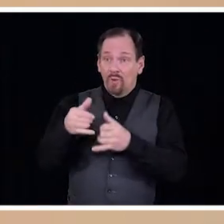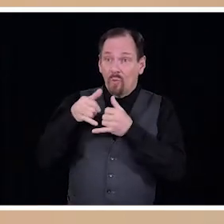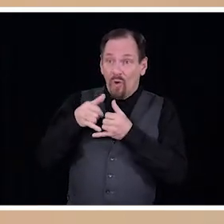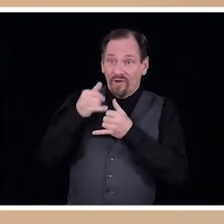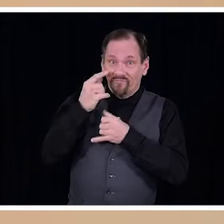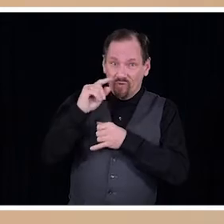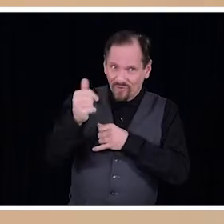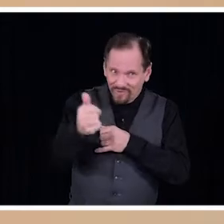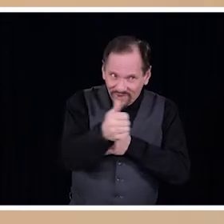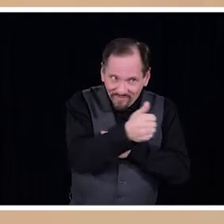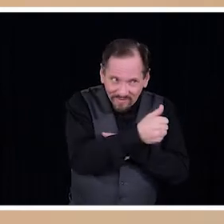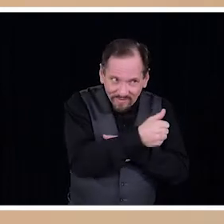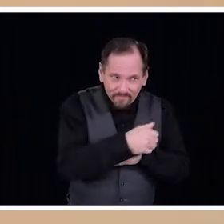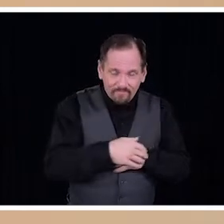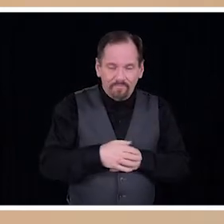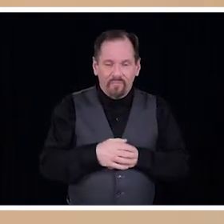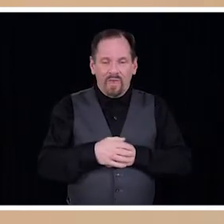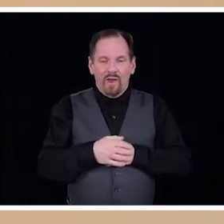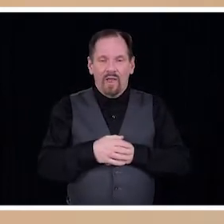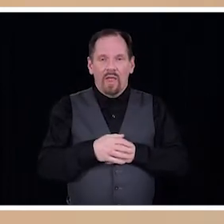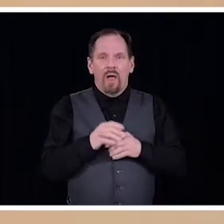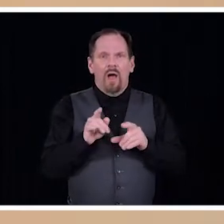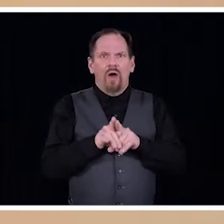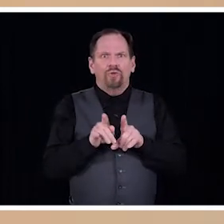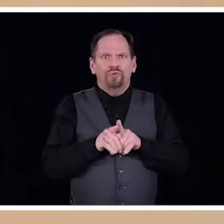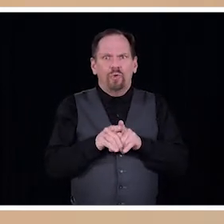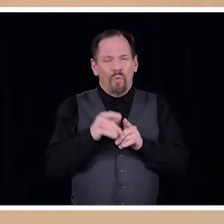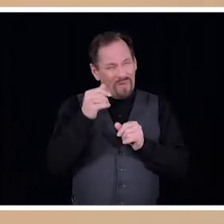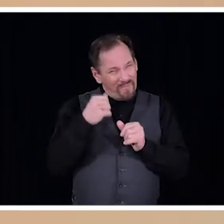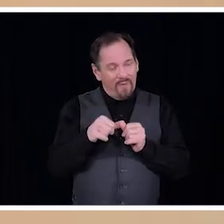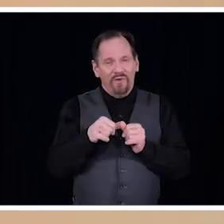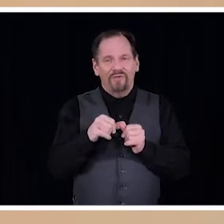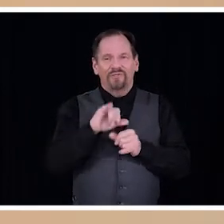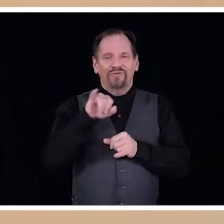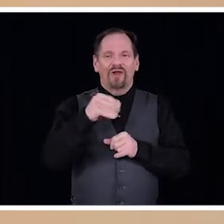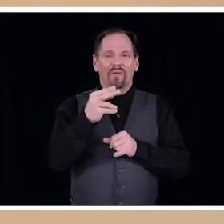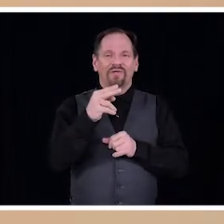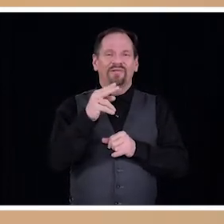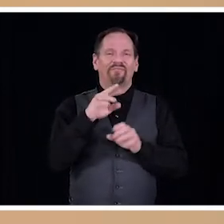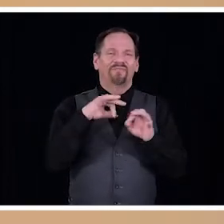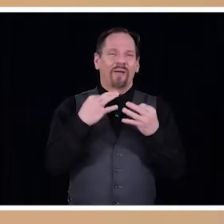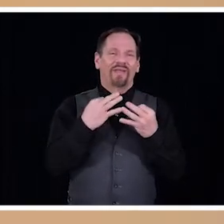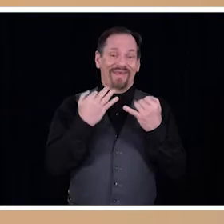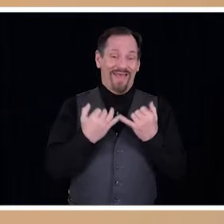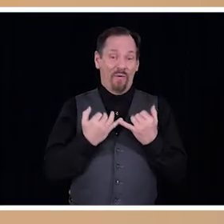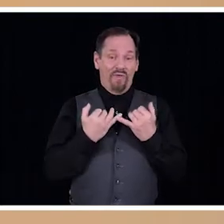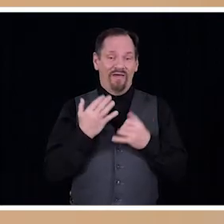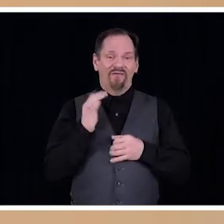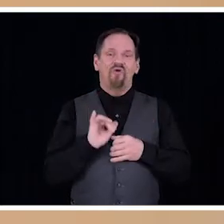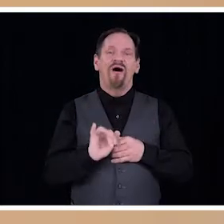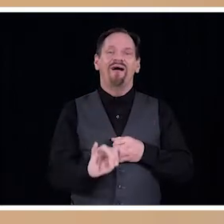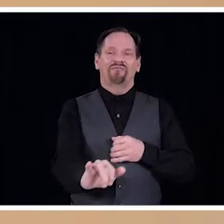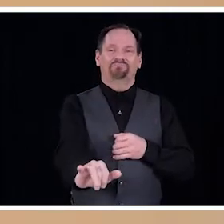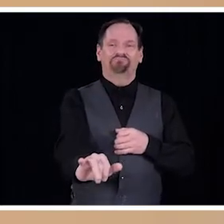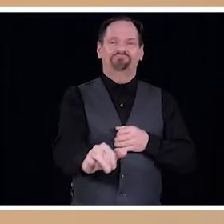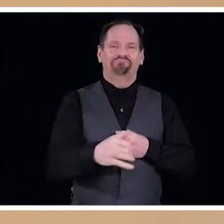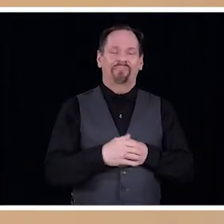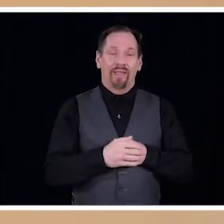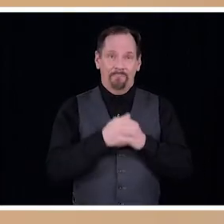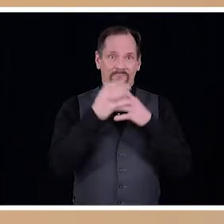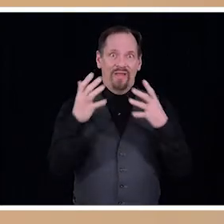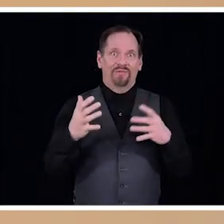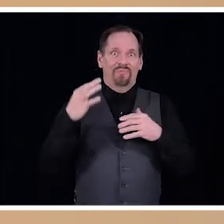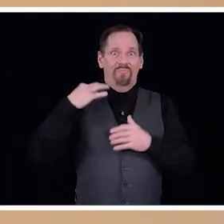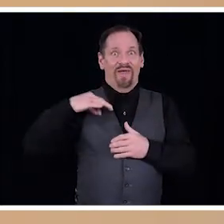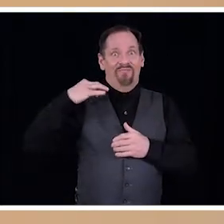I also remind you that you are part of the Johns Hopkins family now and forever, and there is much to be had by staying in